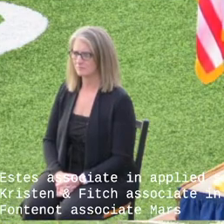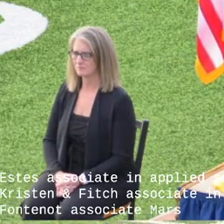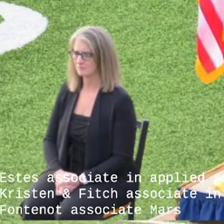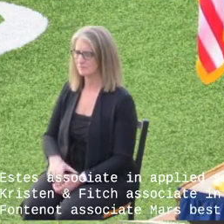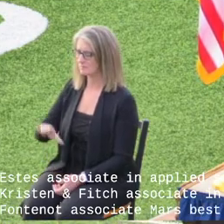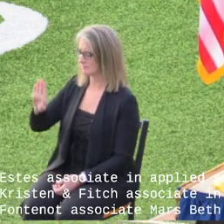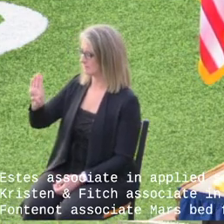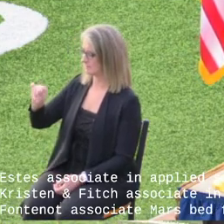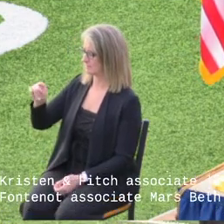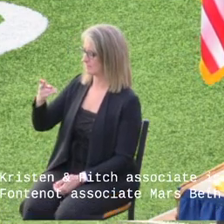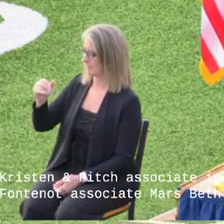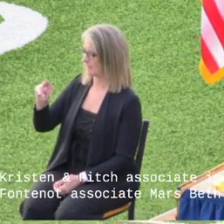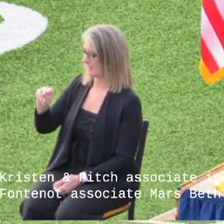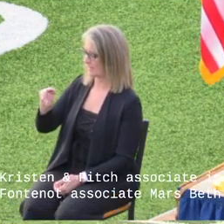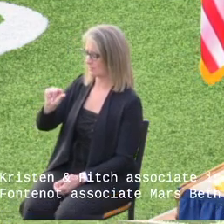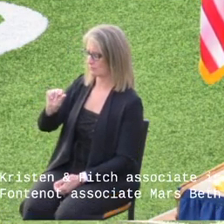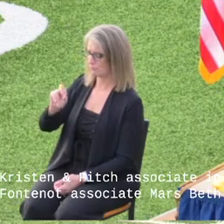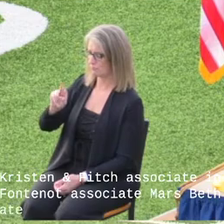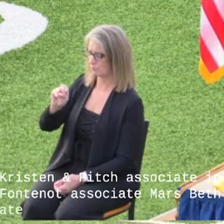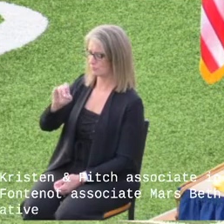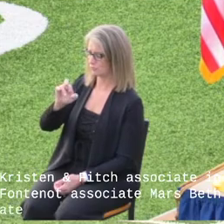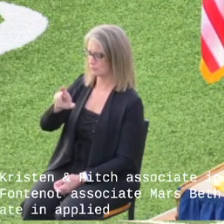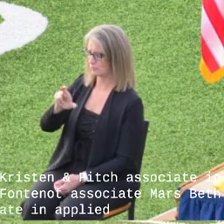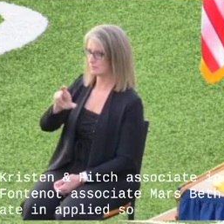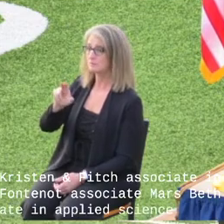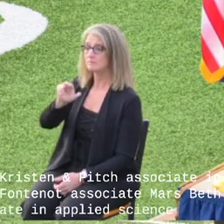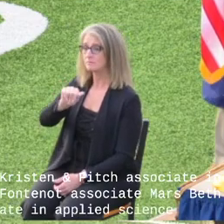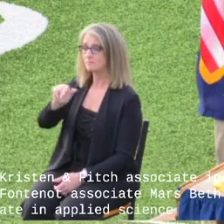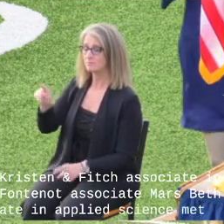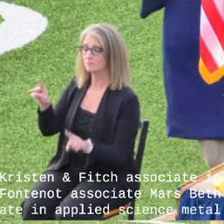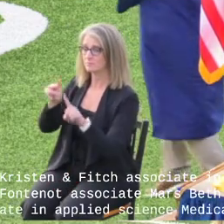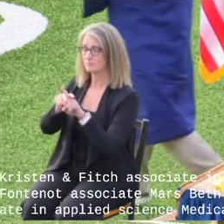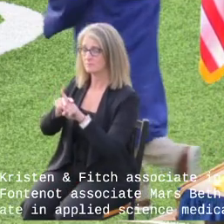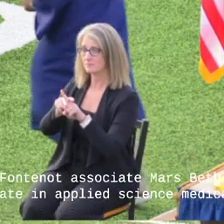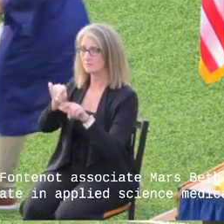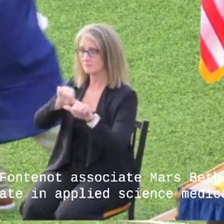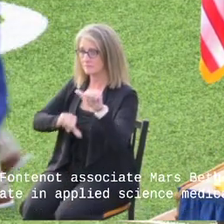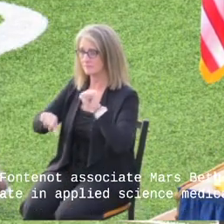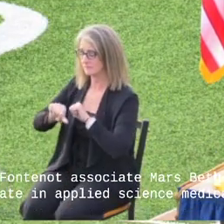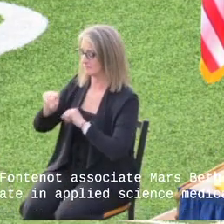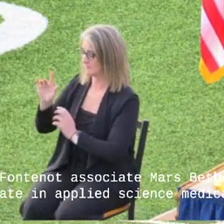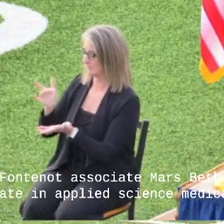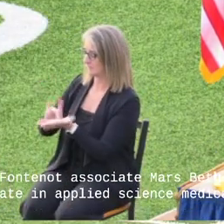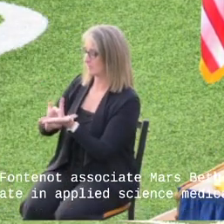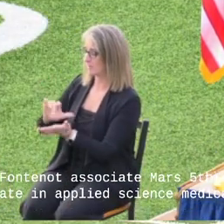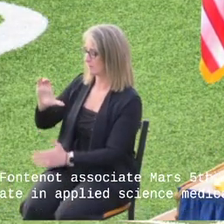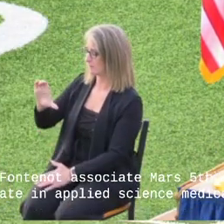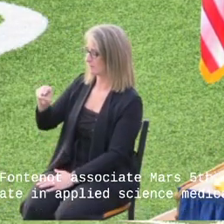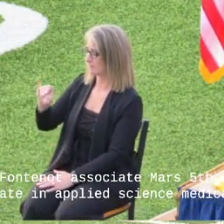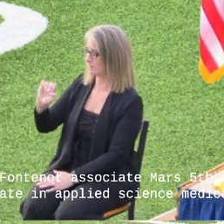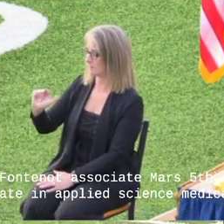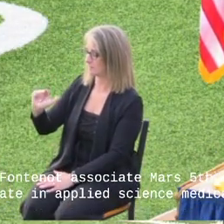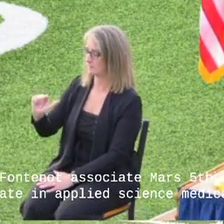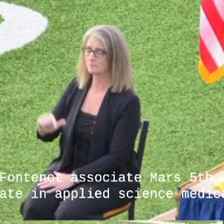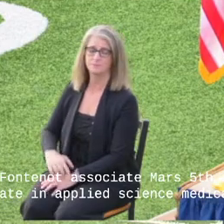Beth Ann Gerstner, Associate in Applied Science, Medical Coding.